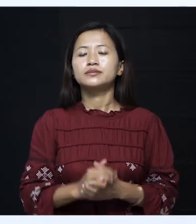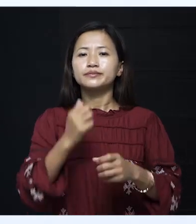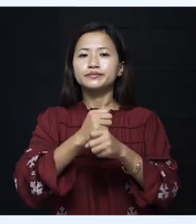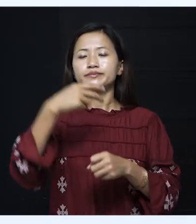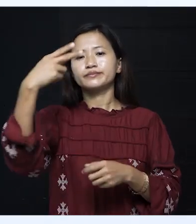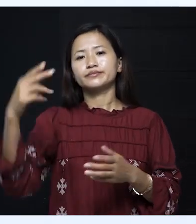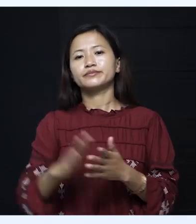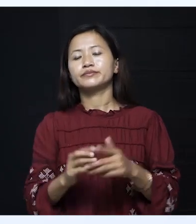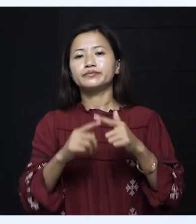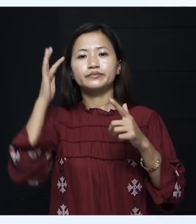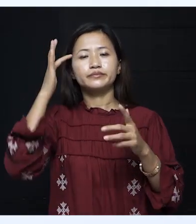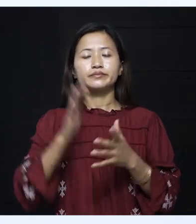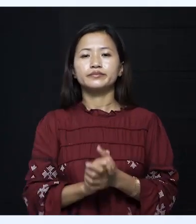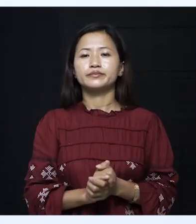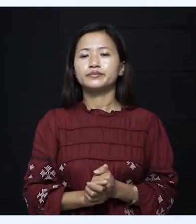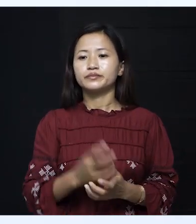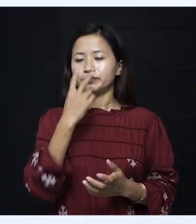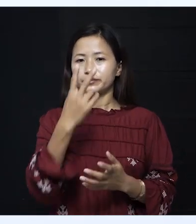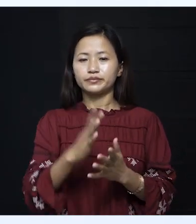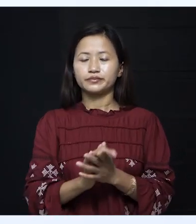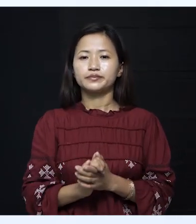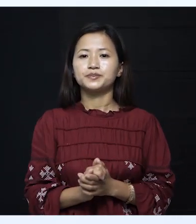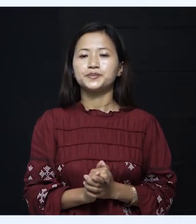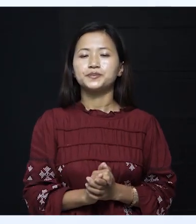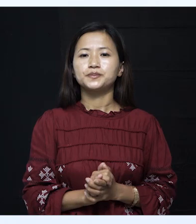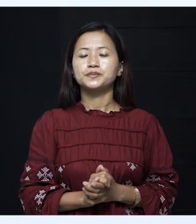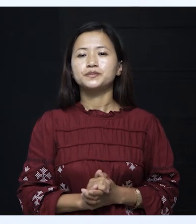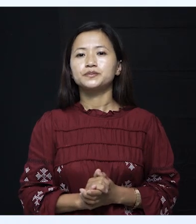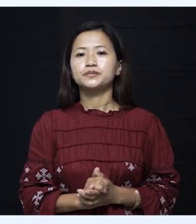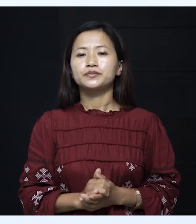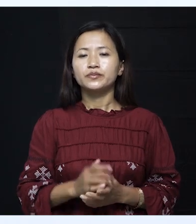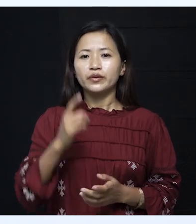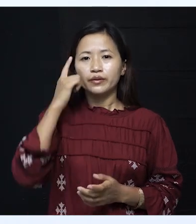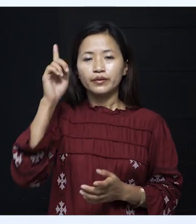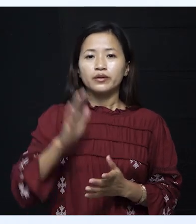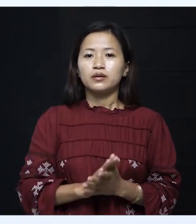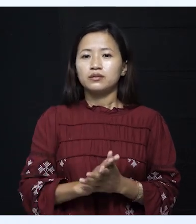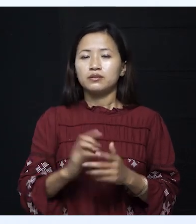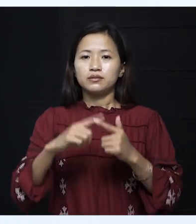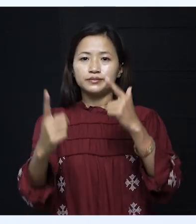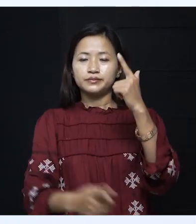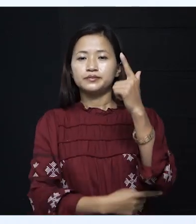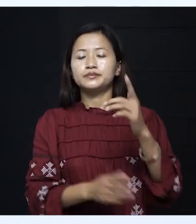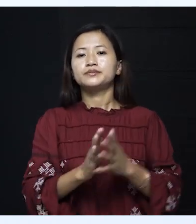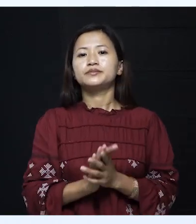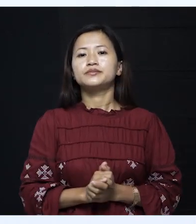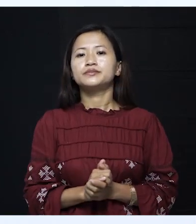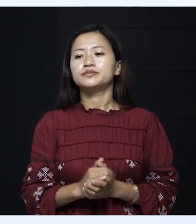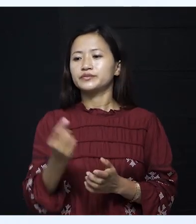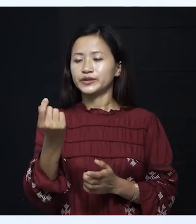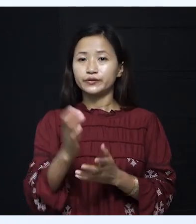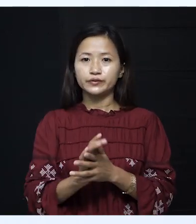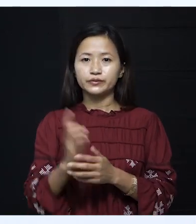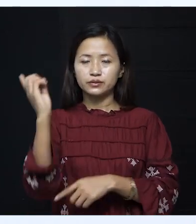grammar tenses. So let's take a look at that sentence. For the last